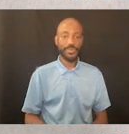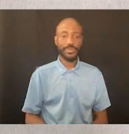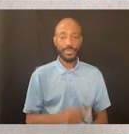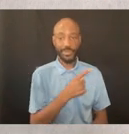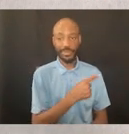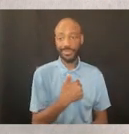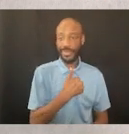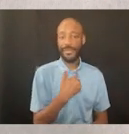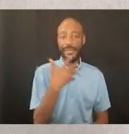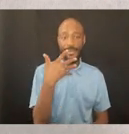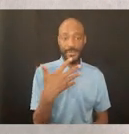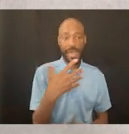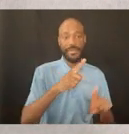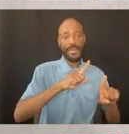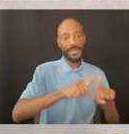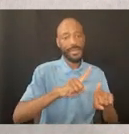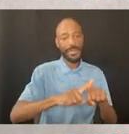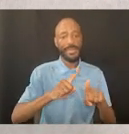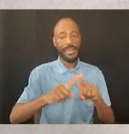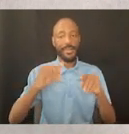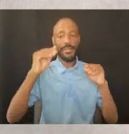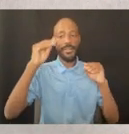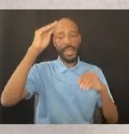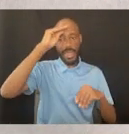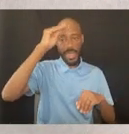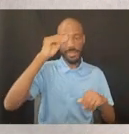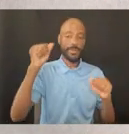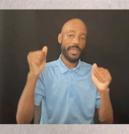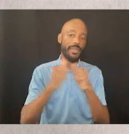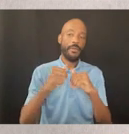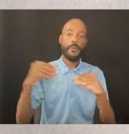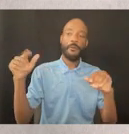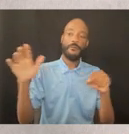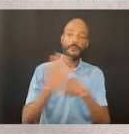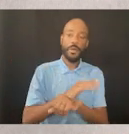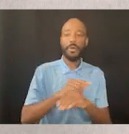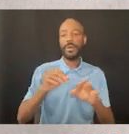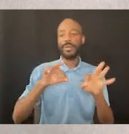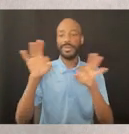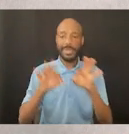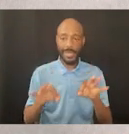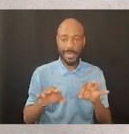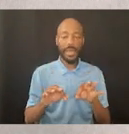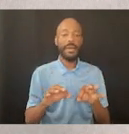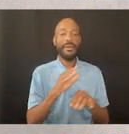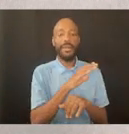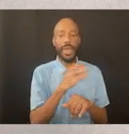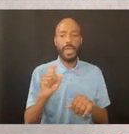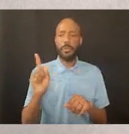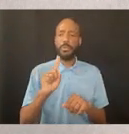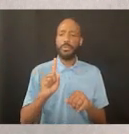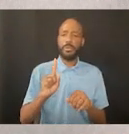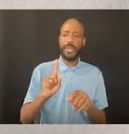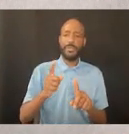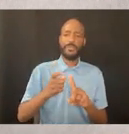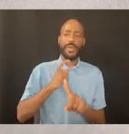five different hats with full detailed descriptions of them and their ethnography. So this is as though